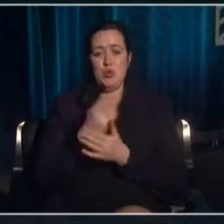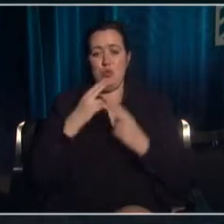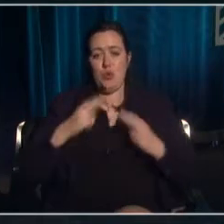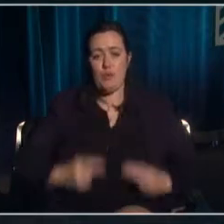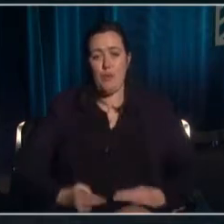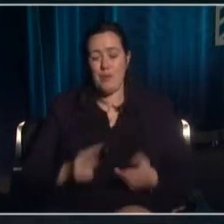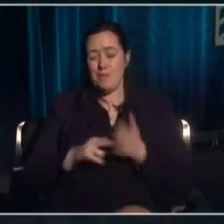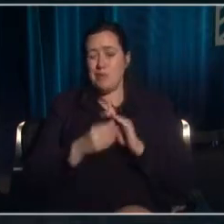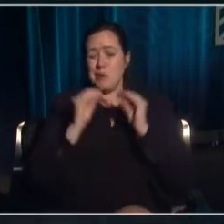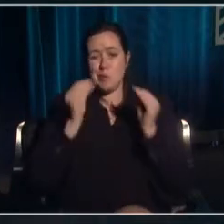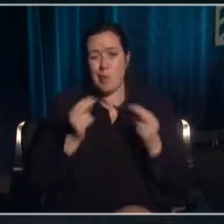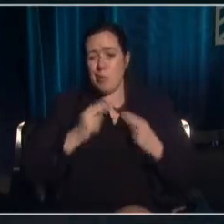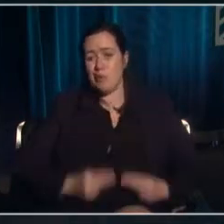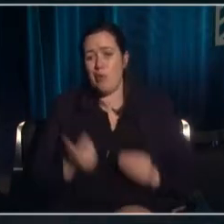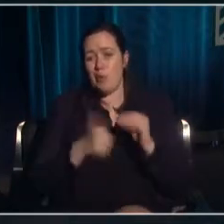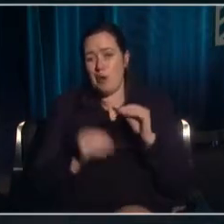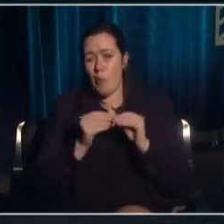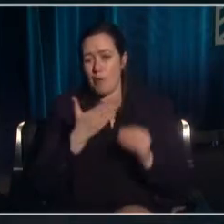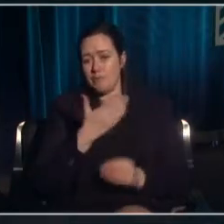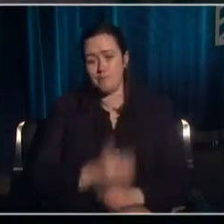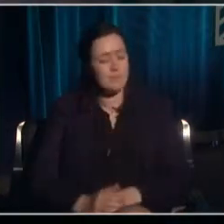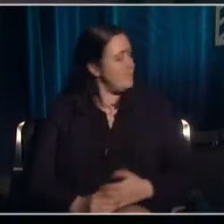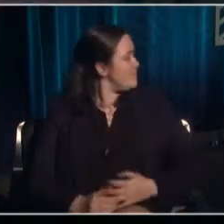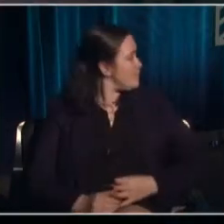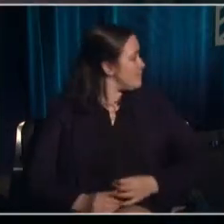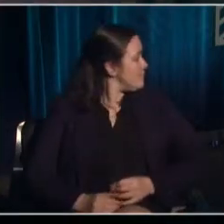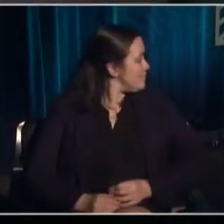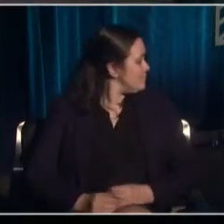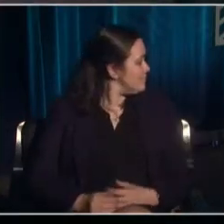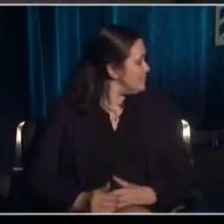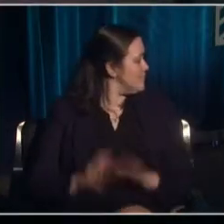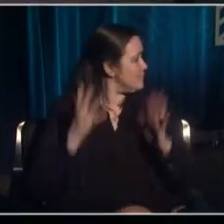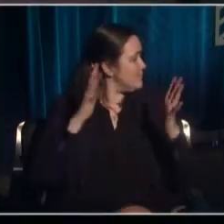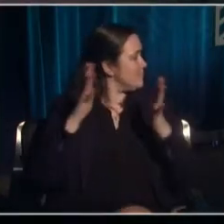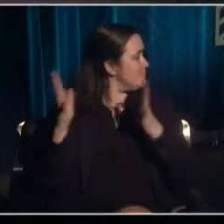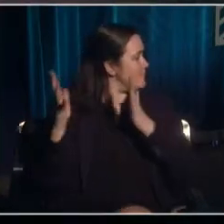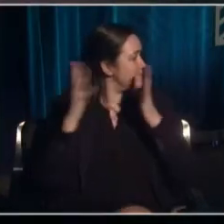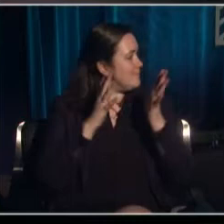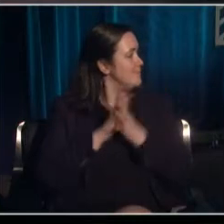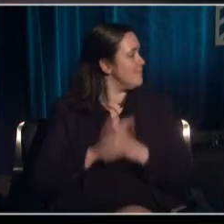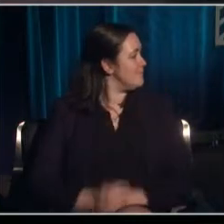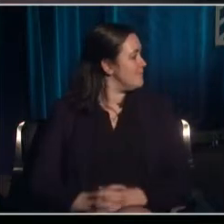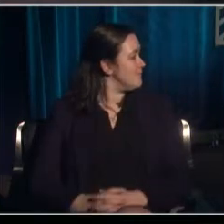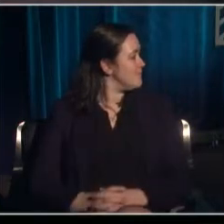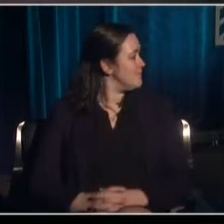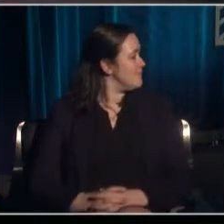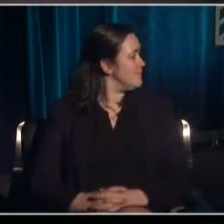uniform anymore. Well done, Myhan. So,